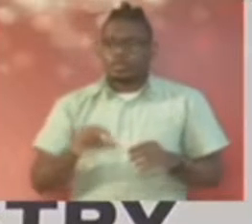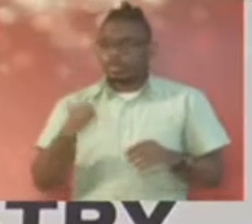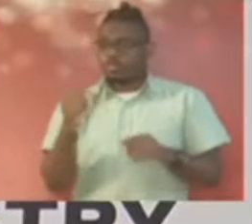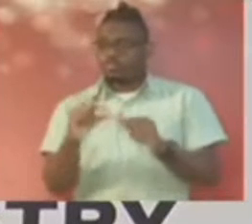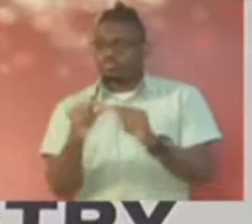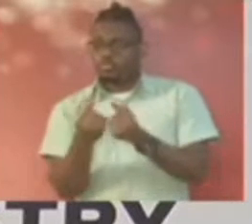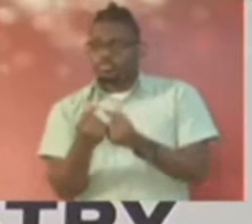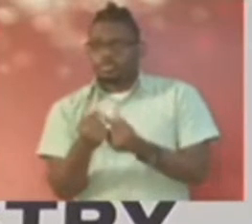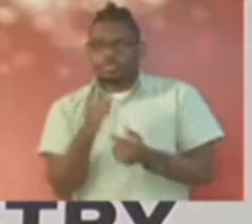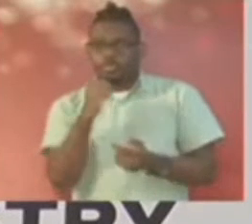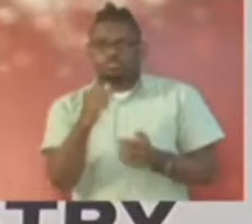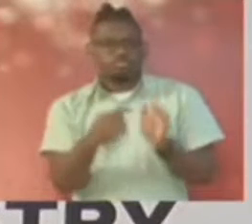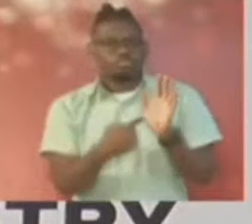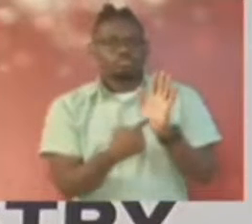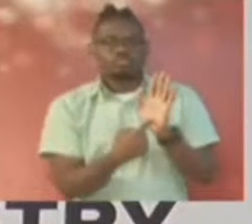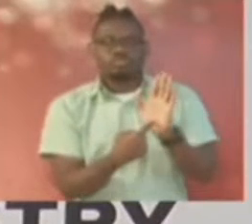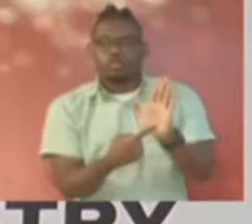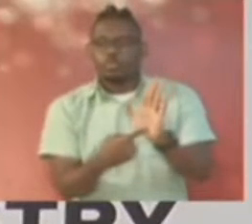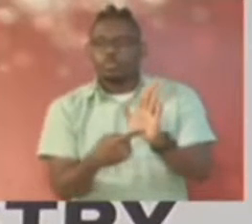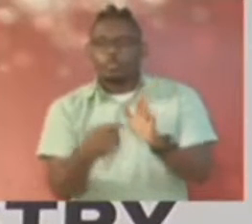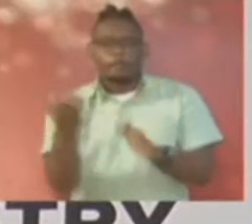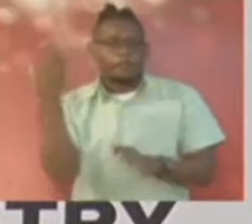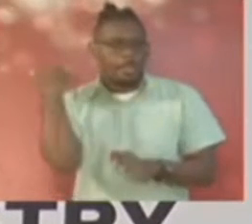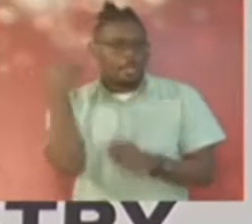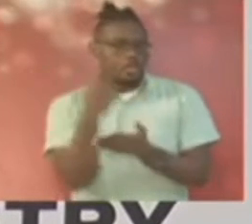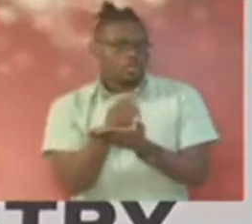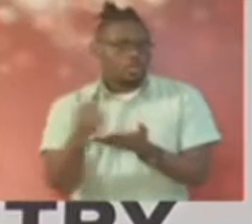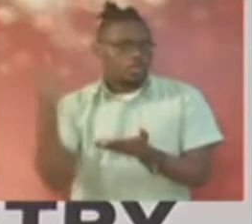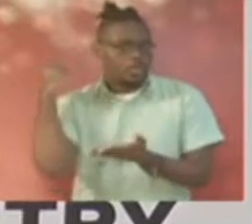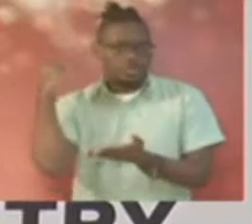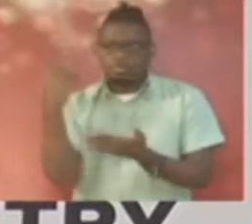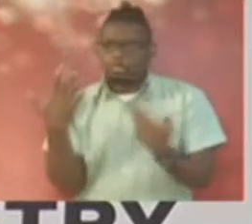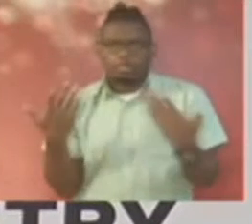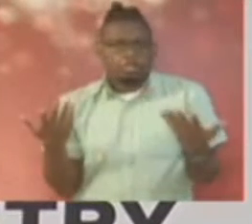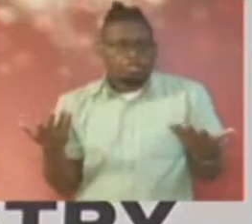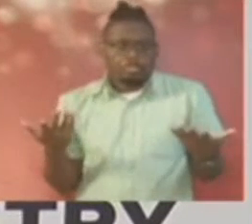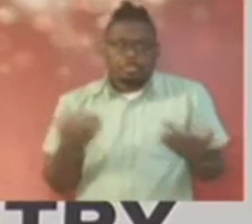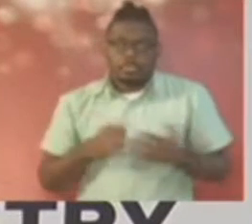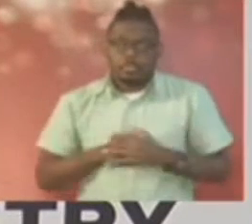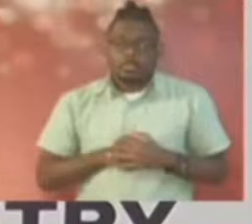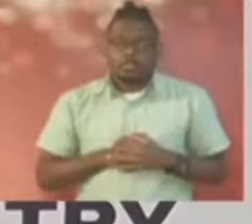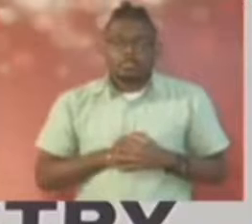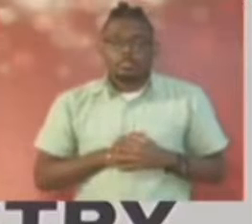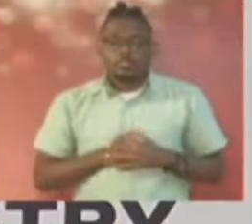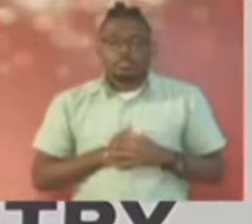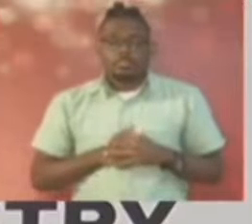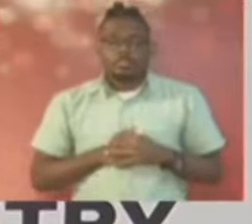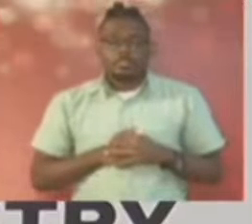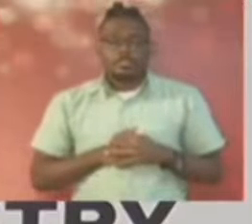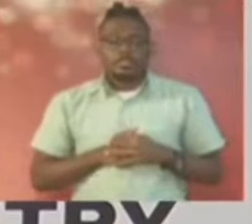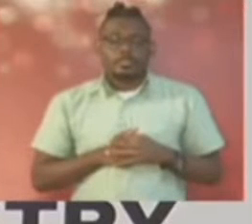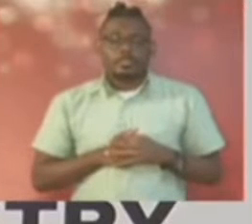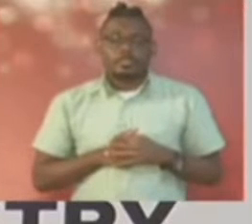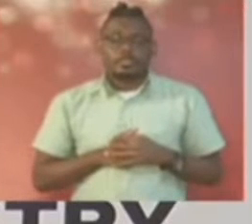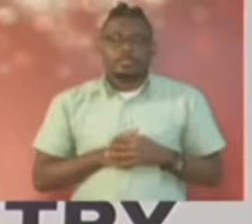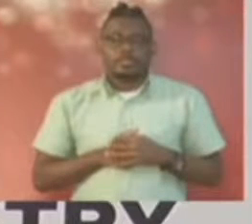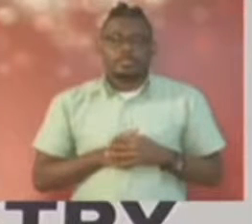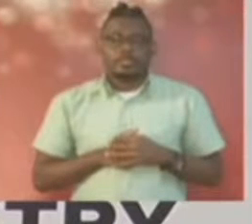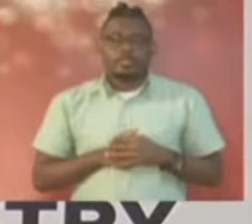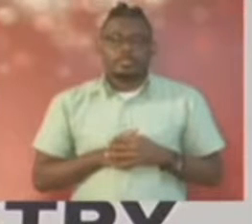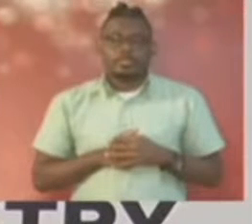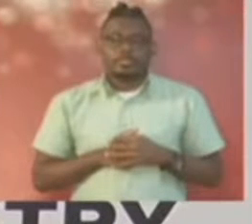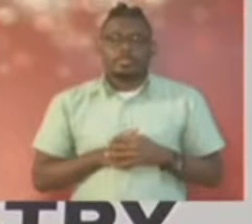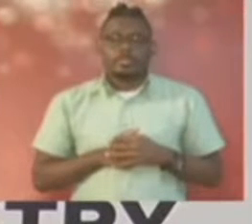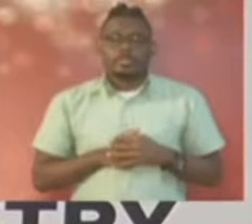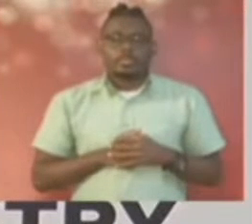out over the last week or so in terms of our cases coming back as positive. At the county levels, the